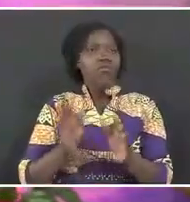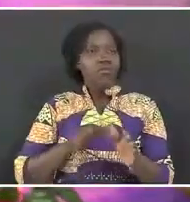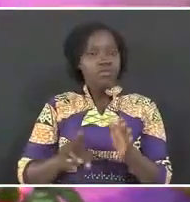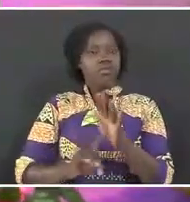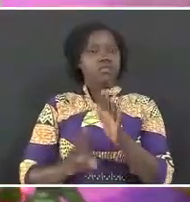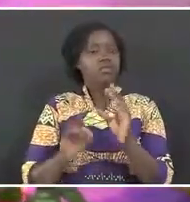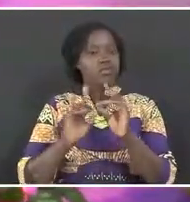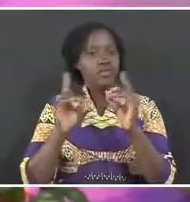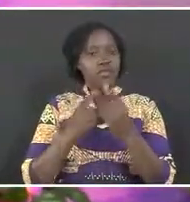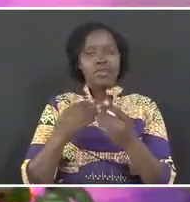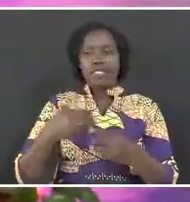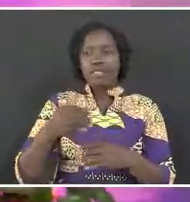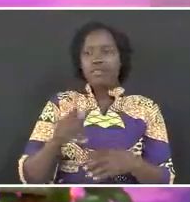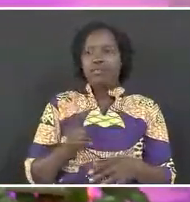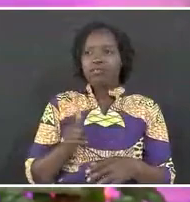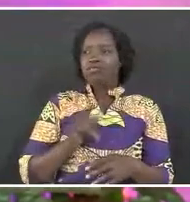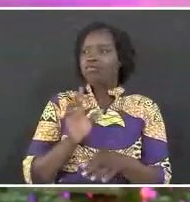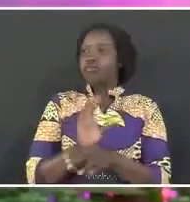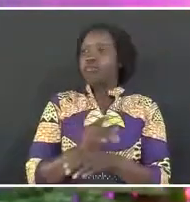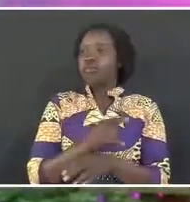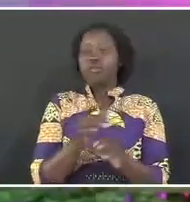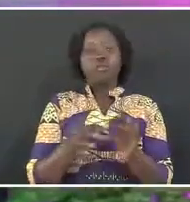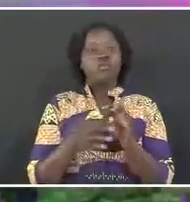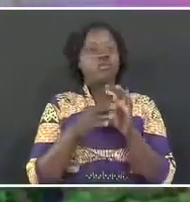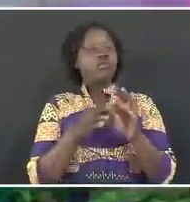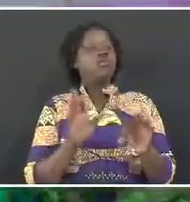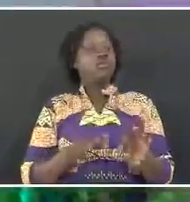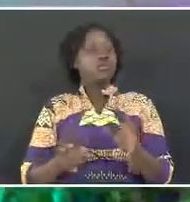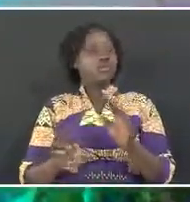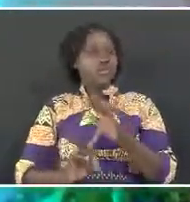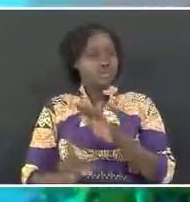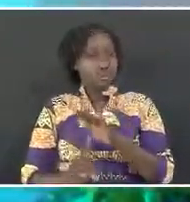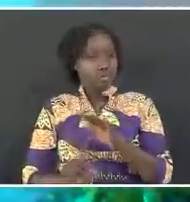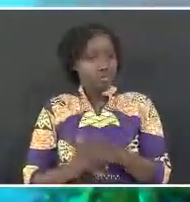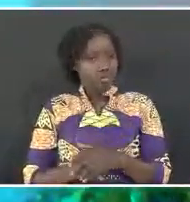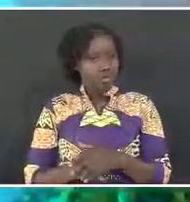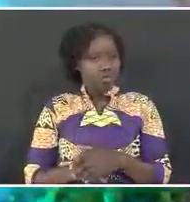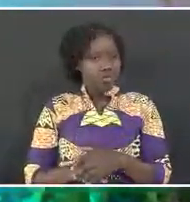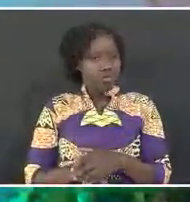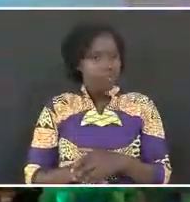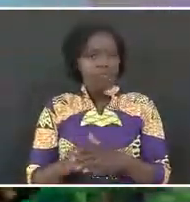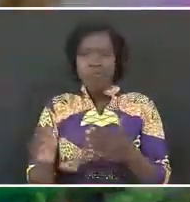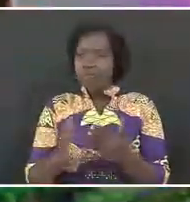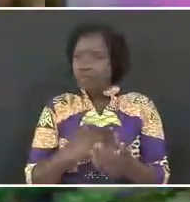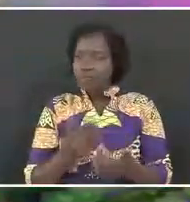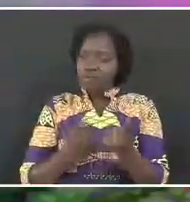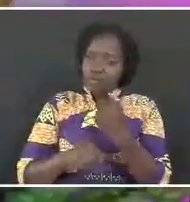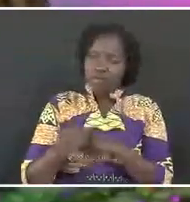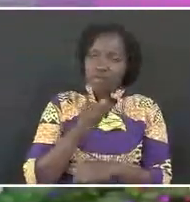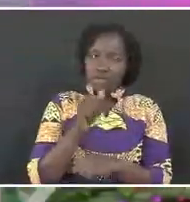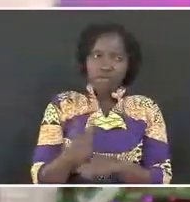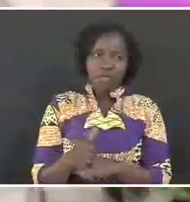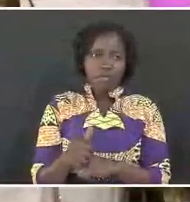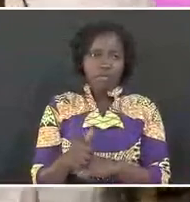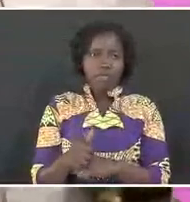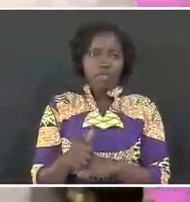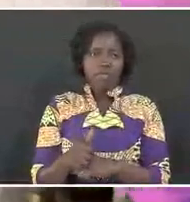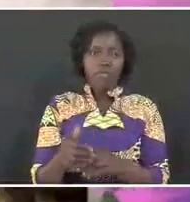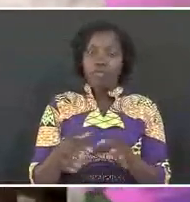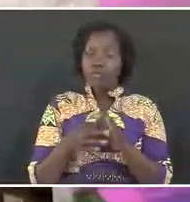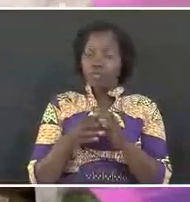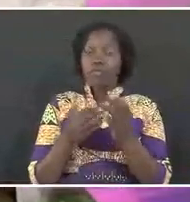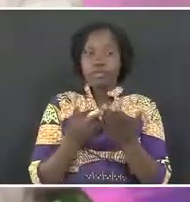department. Every lady in this church belongs to the women ministry. Whether you are active or not, that's where you